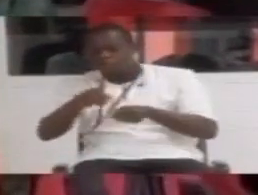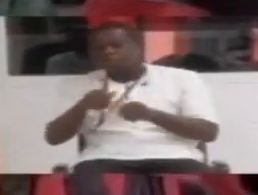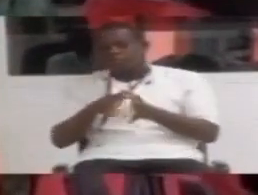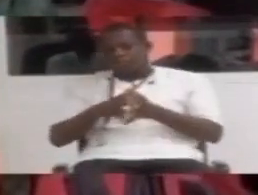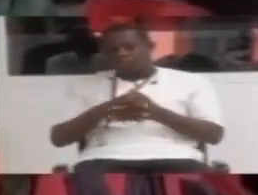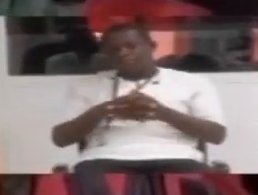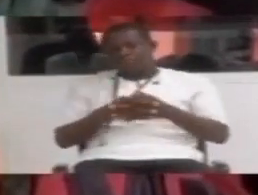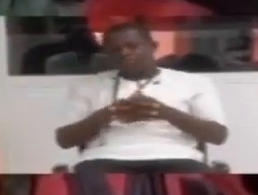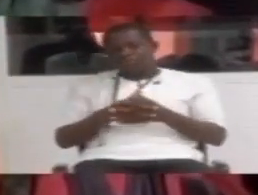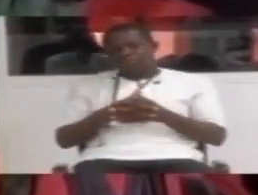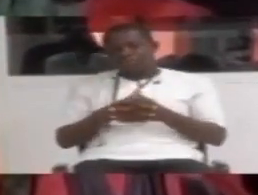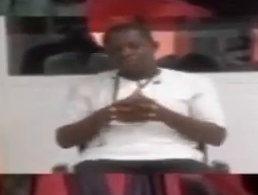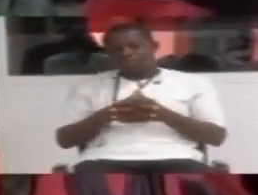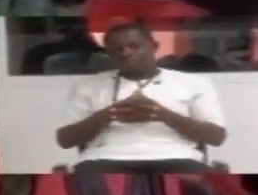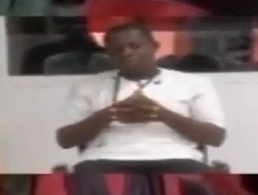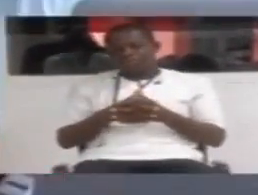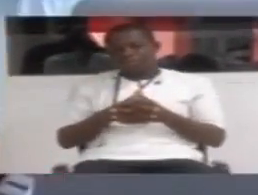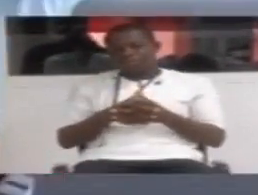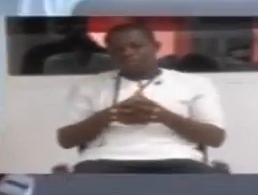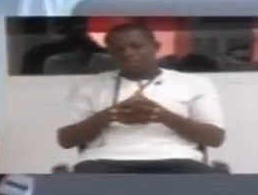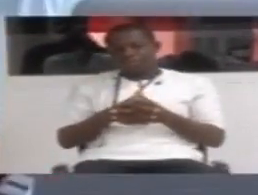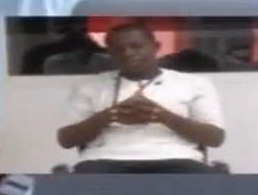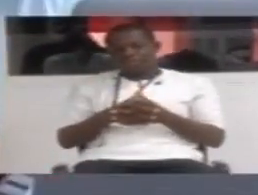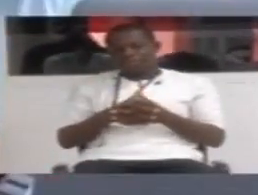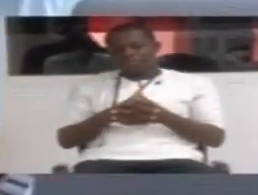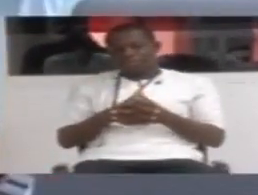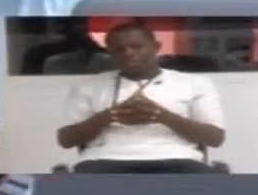to mile 2, they would not be able to identify who were these individuals.